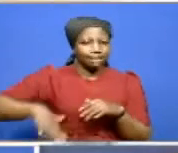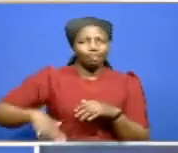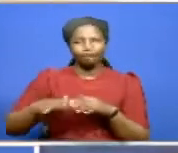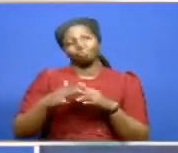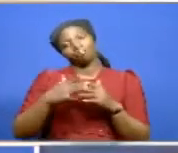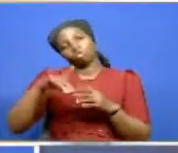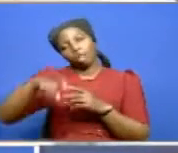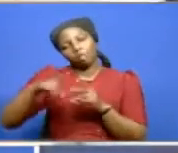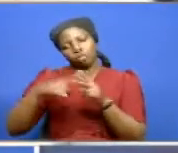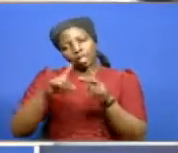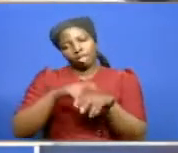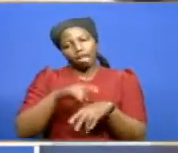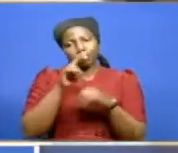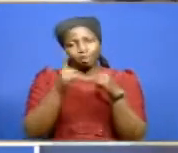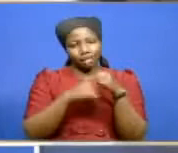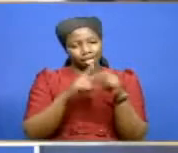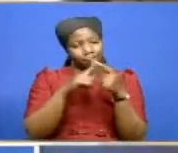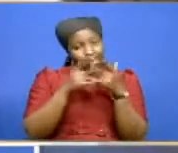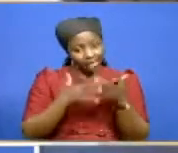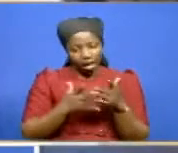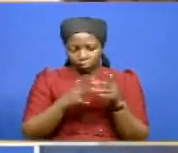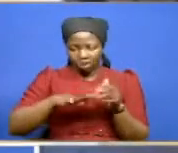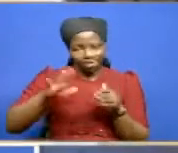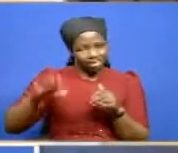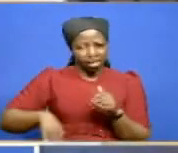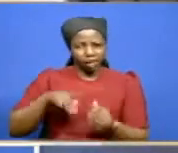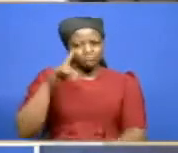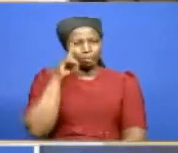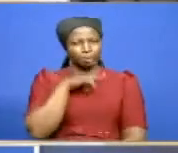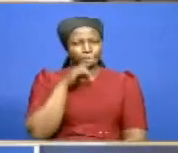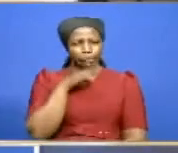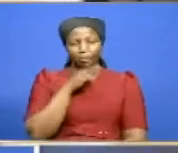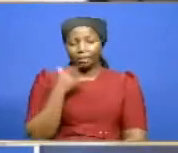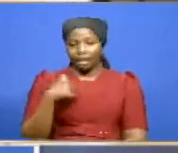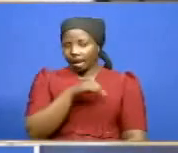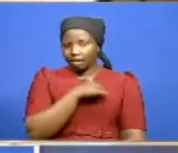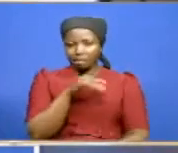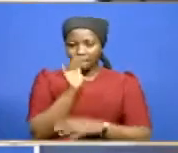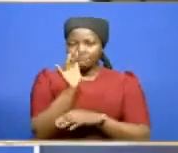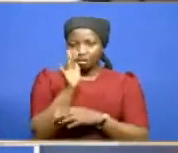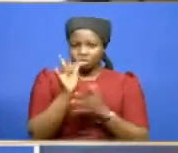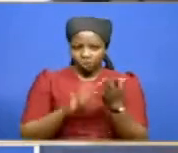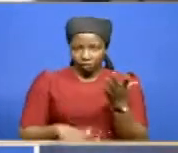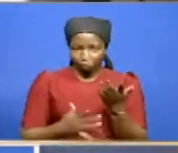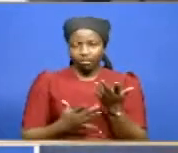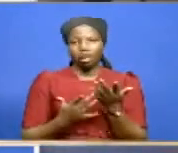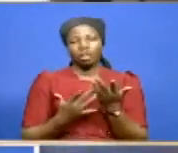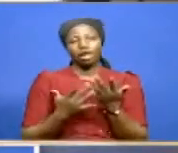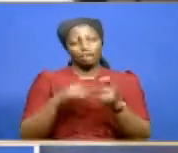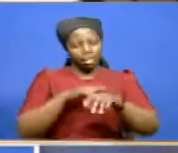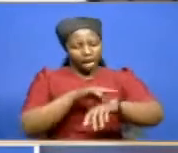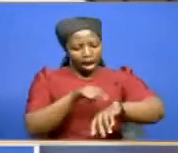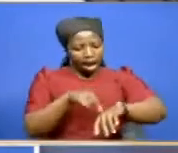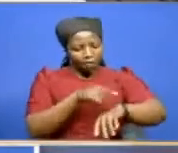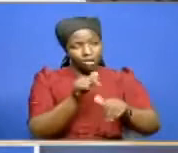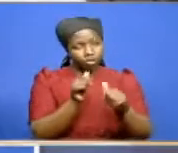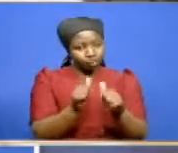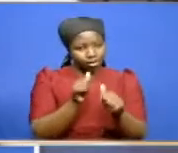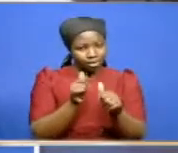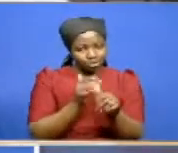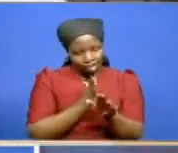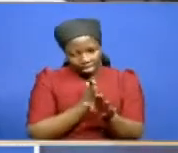imefunguliwa. Imechelewa sana. Na sisi tunaomba kwamba kwa ile masaa ambayo ilichelewa,